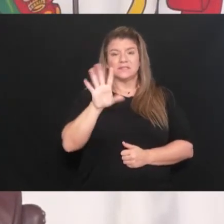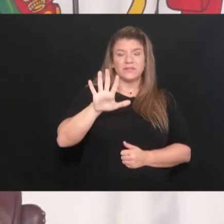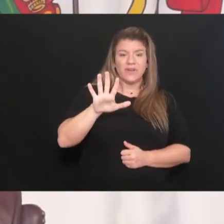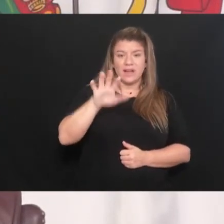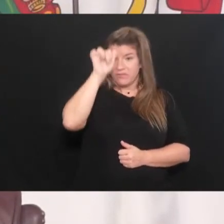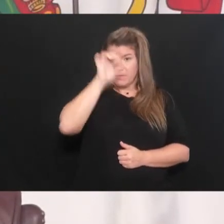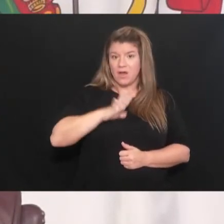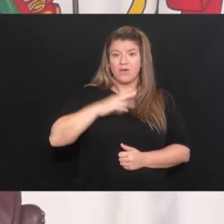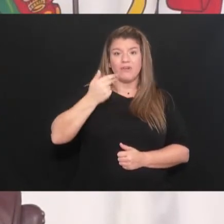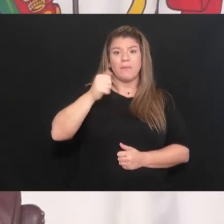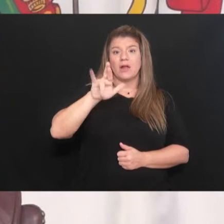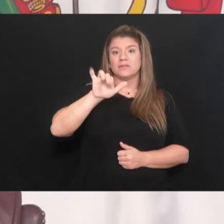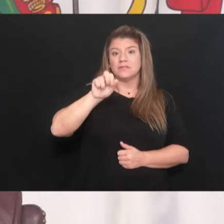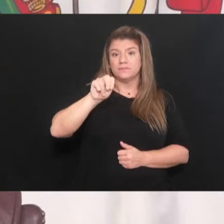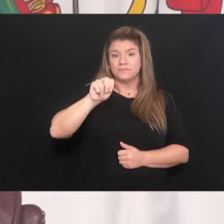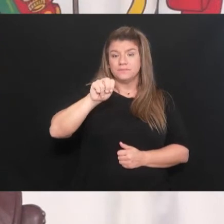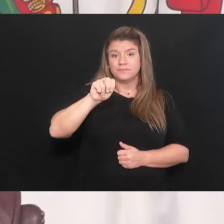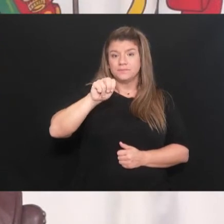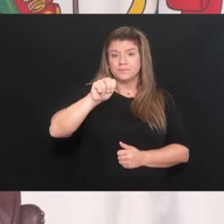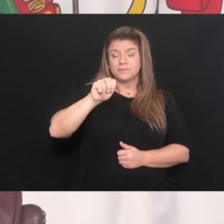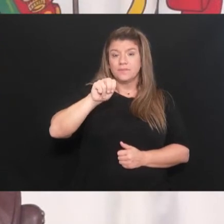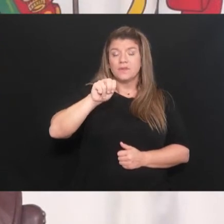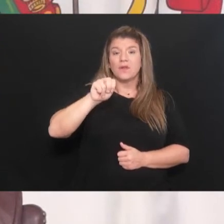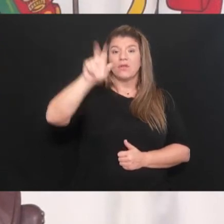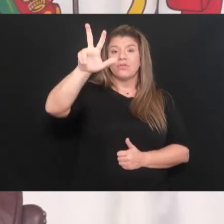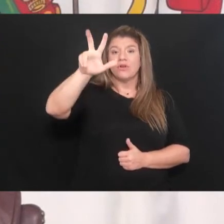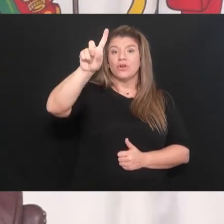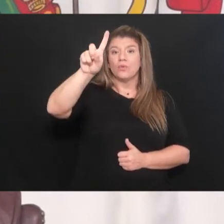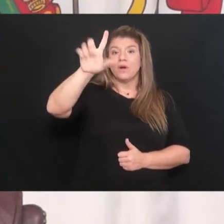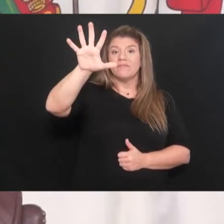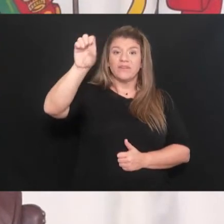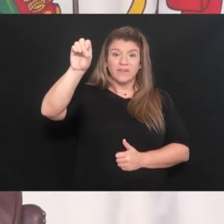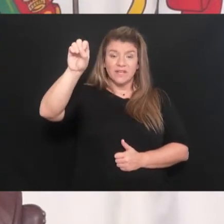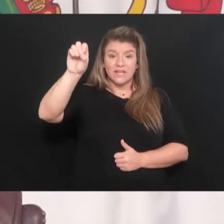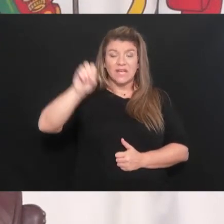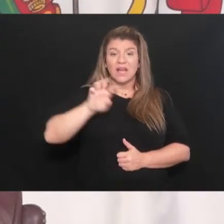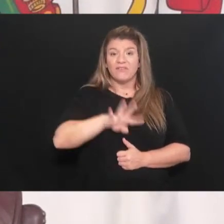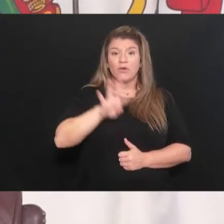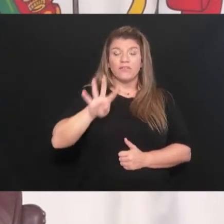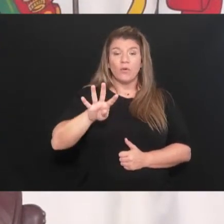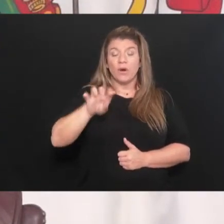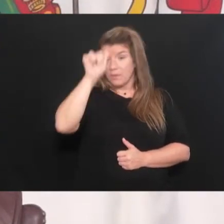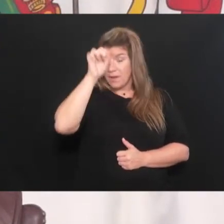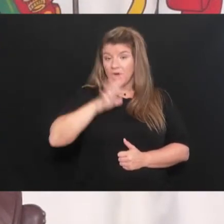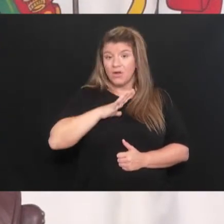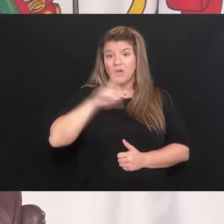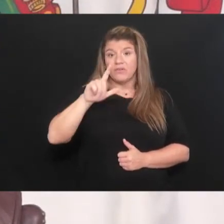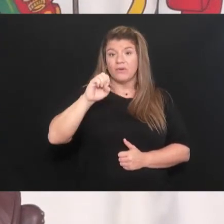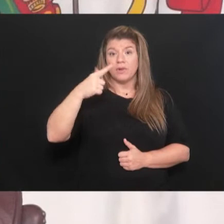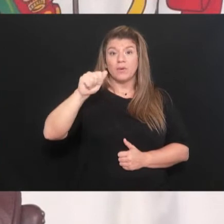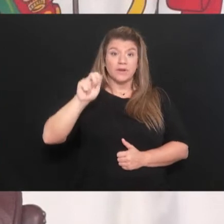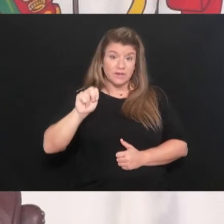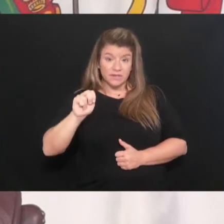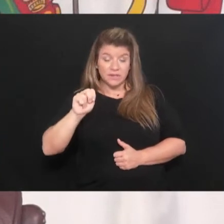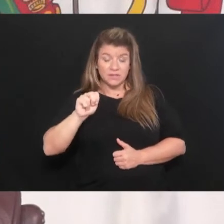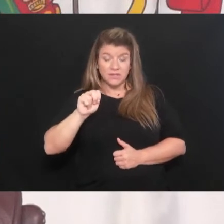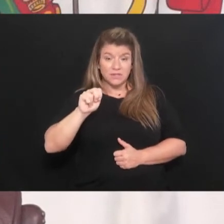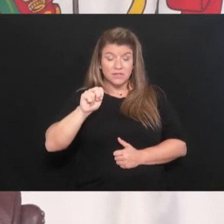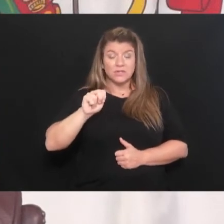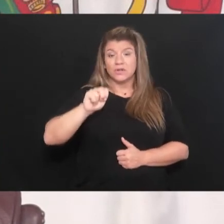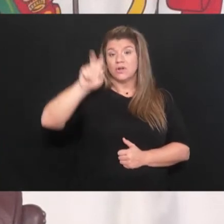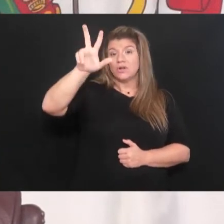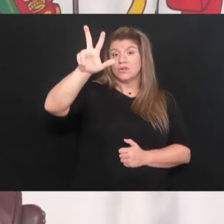65-year-old male from Harrison County. Our 3,150th death, a 44-year-old male from Logan County.